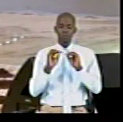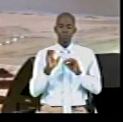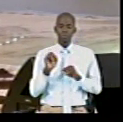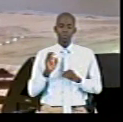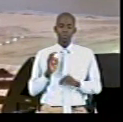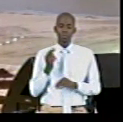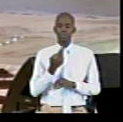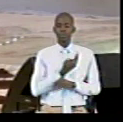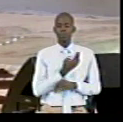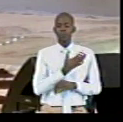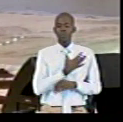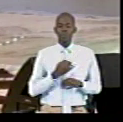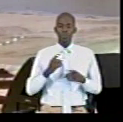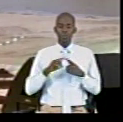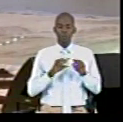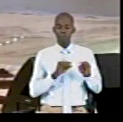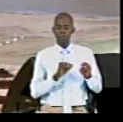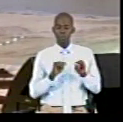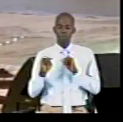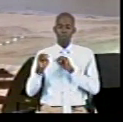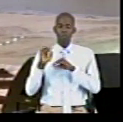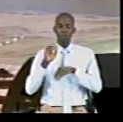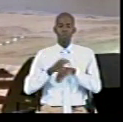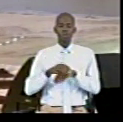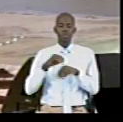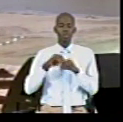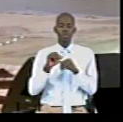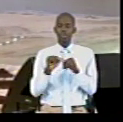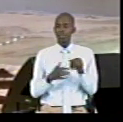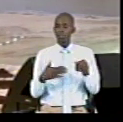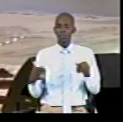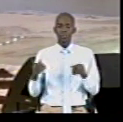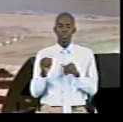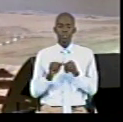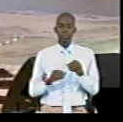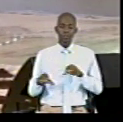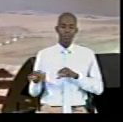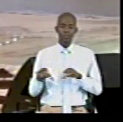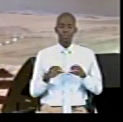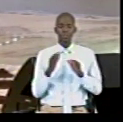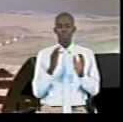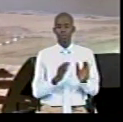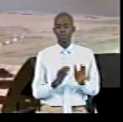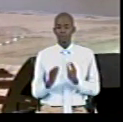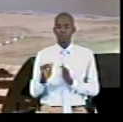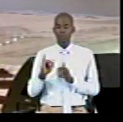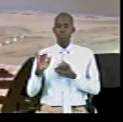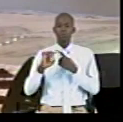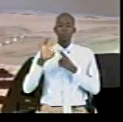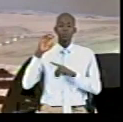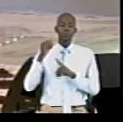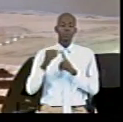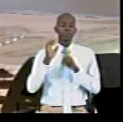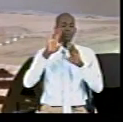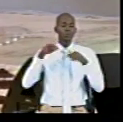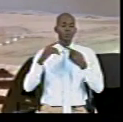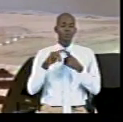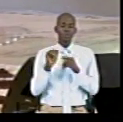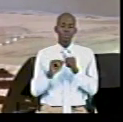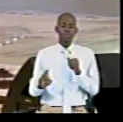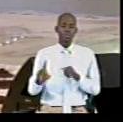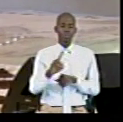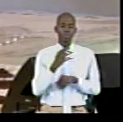and to move on in everything, every action, according to your word, you grant to every one of us